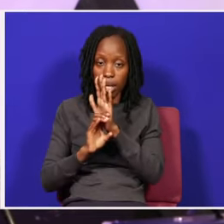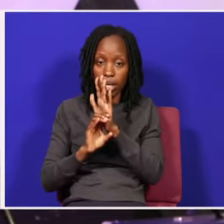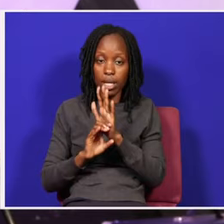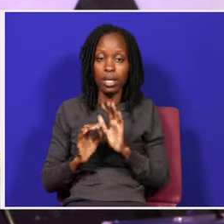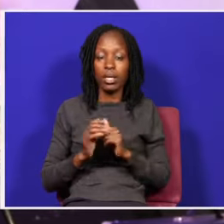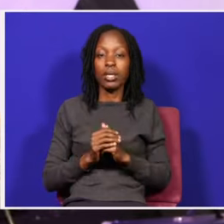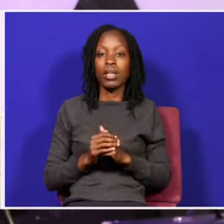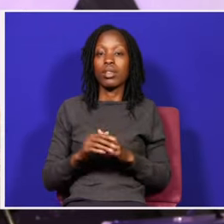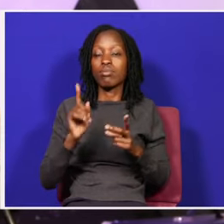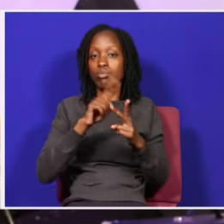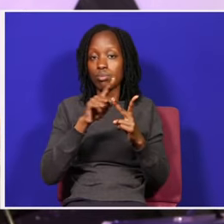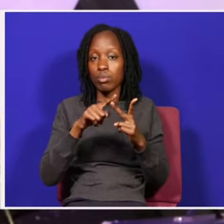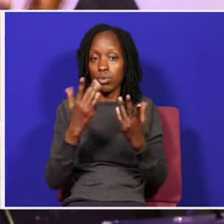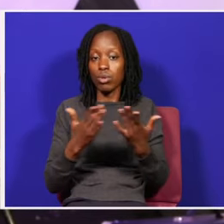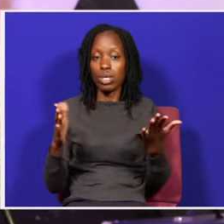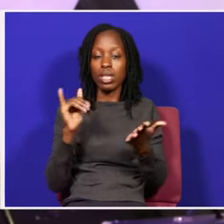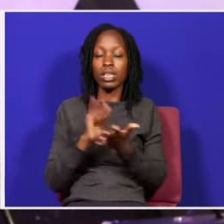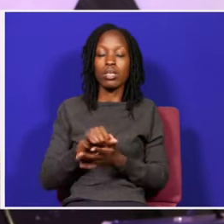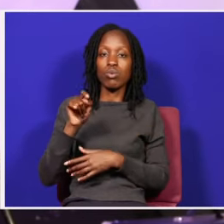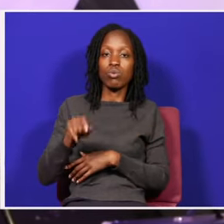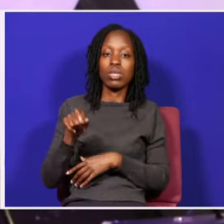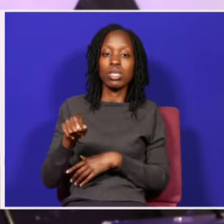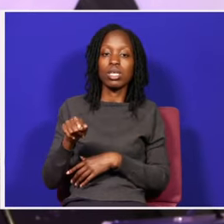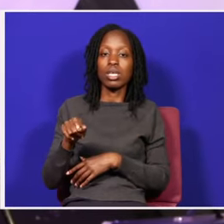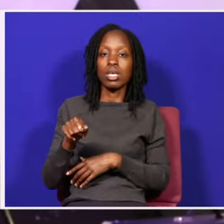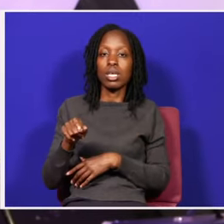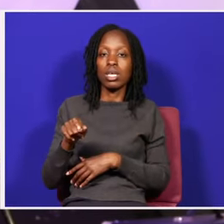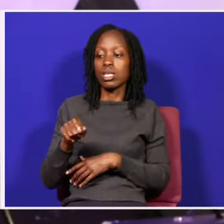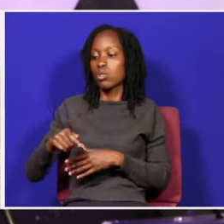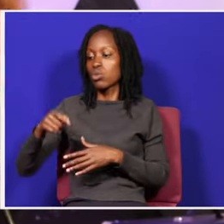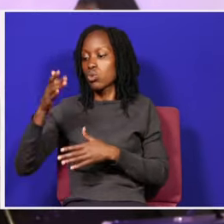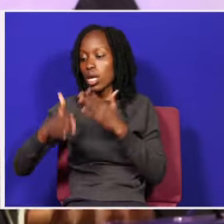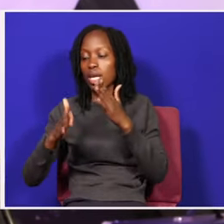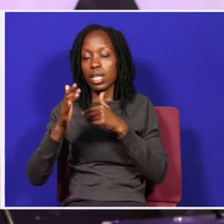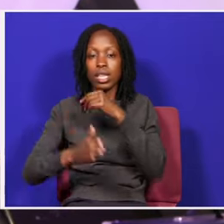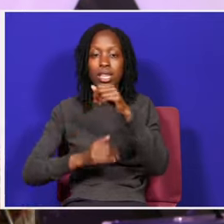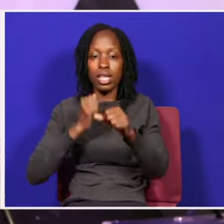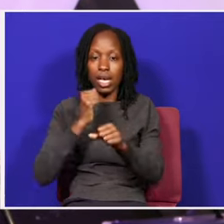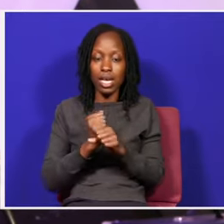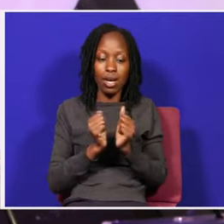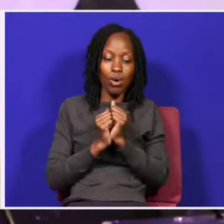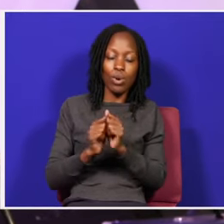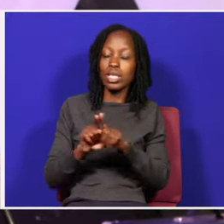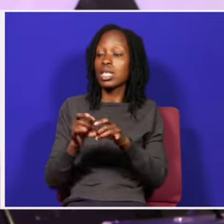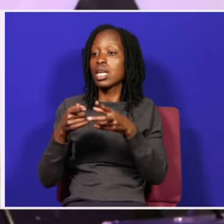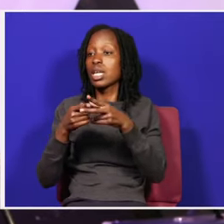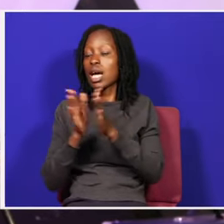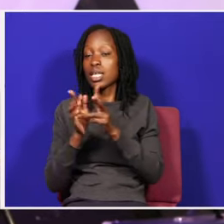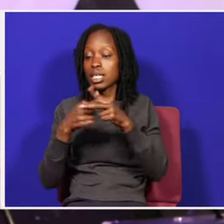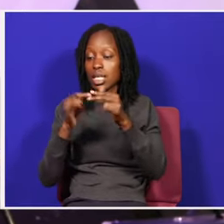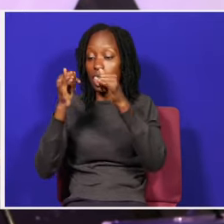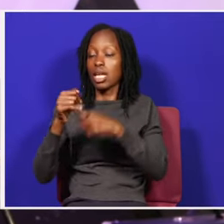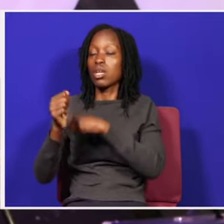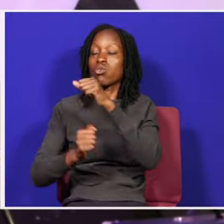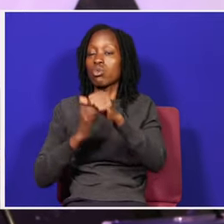word, are the two things that we should take with us as we close the year and begin a new one.